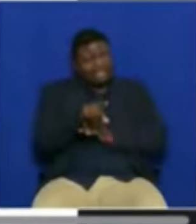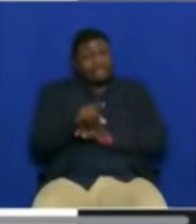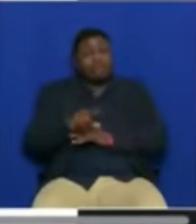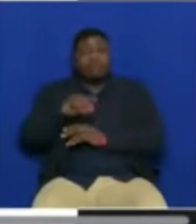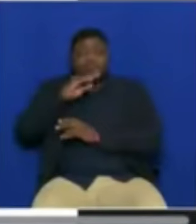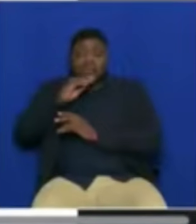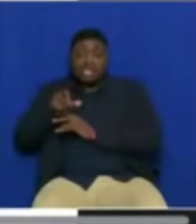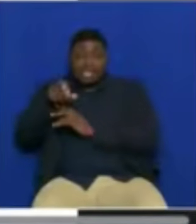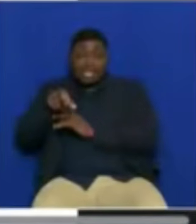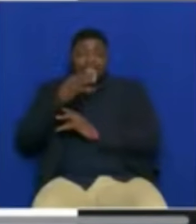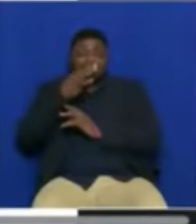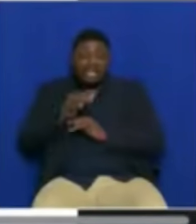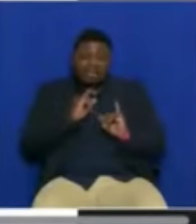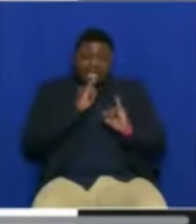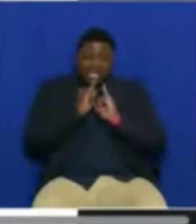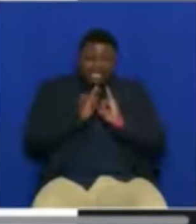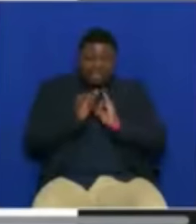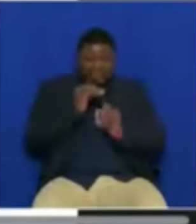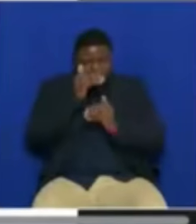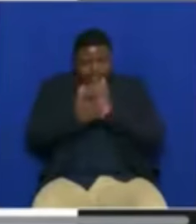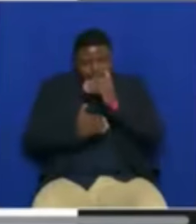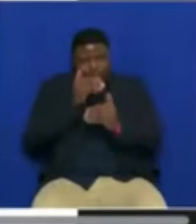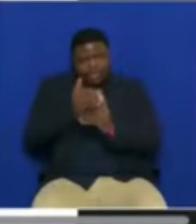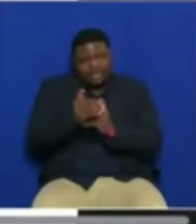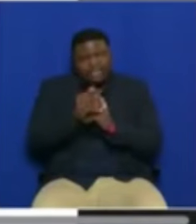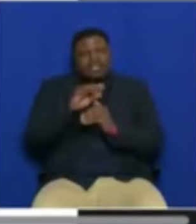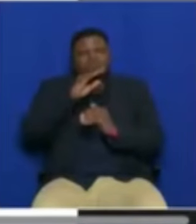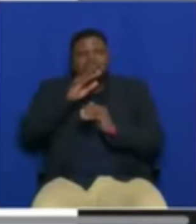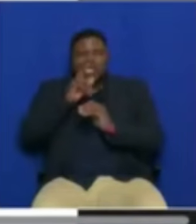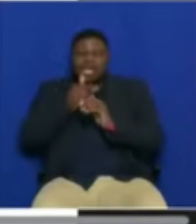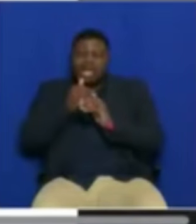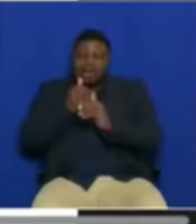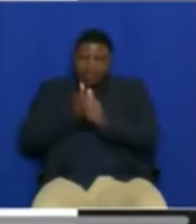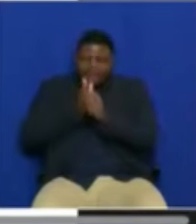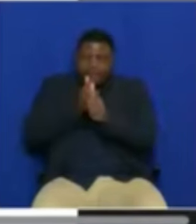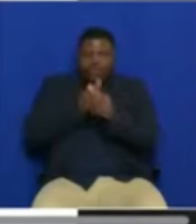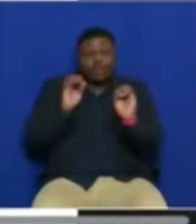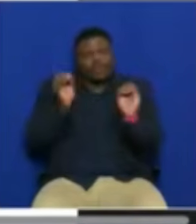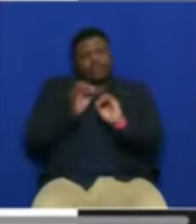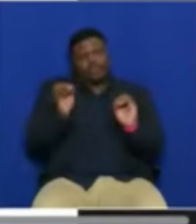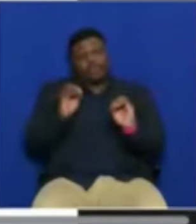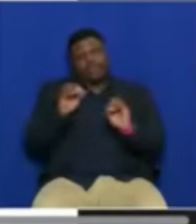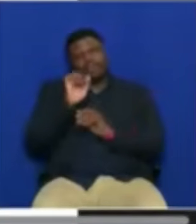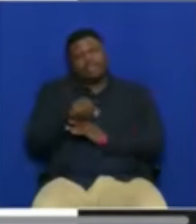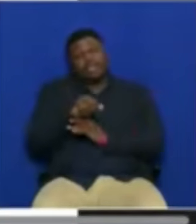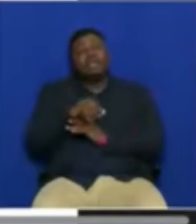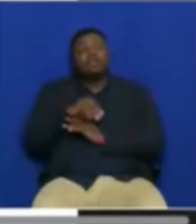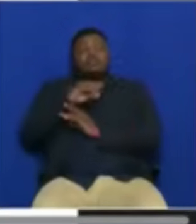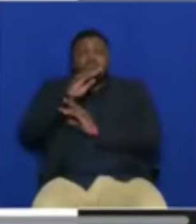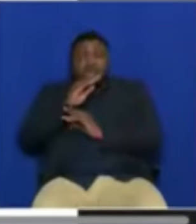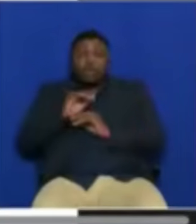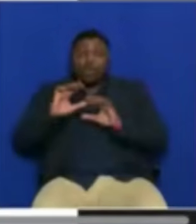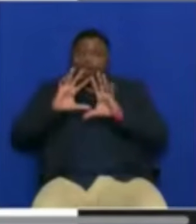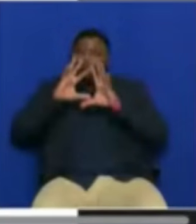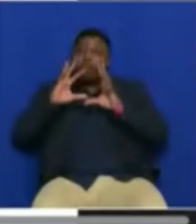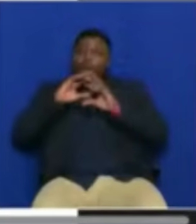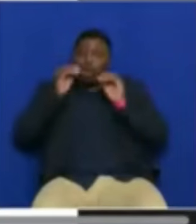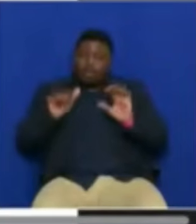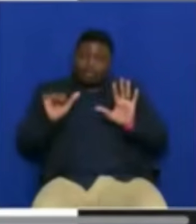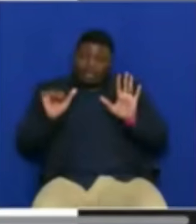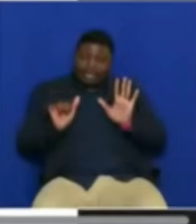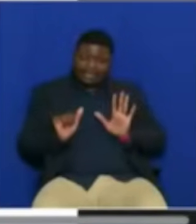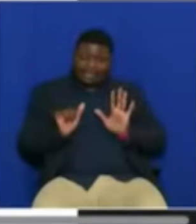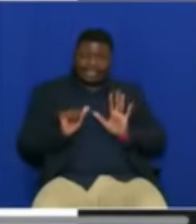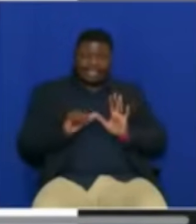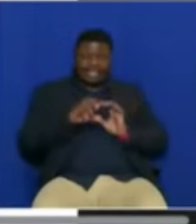Okay. The other people, all the subs members there, are not in your crosshairs for